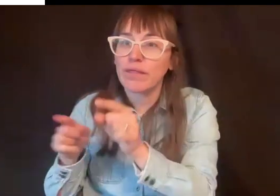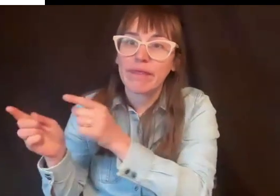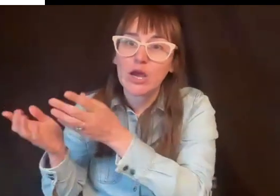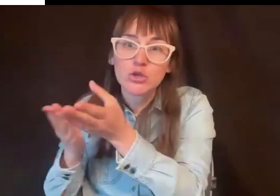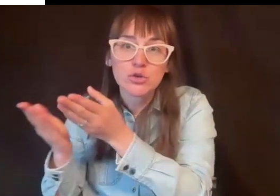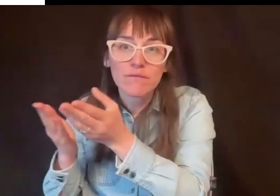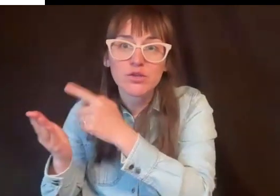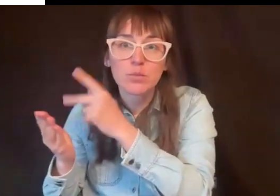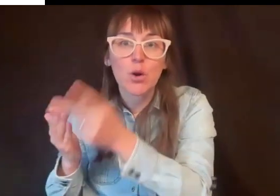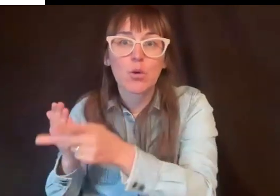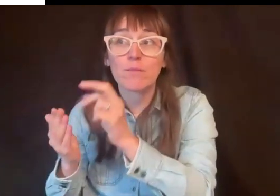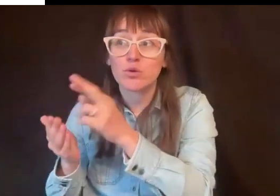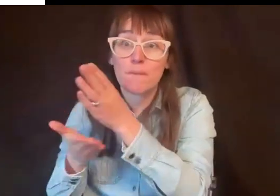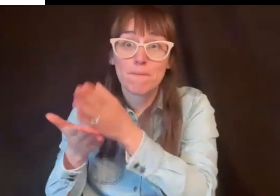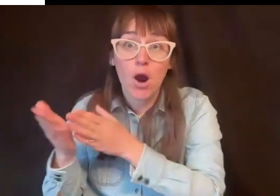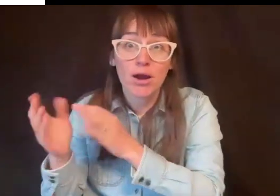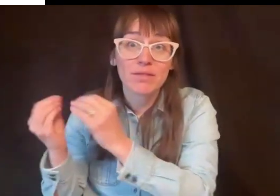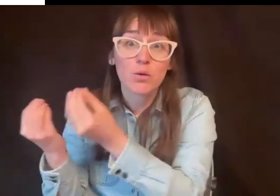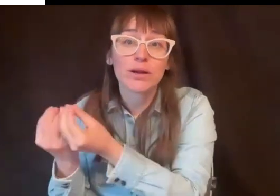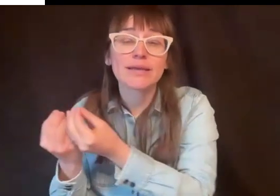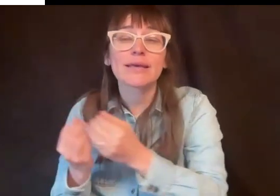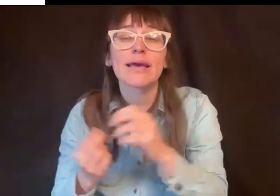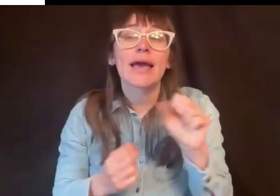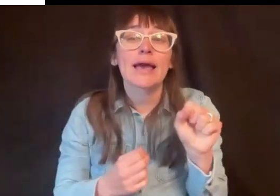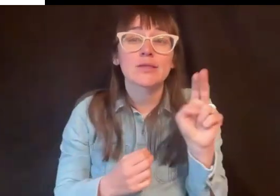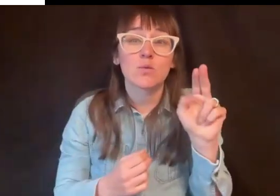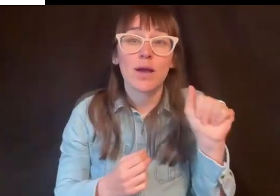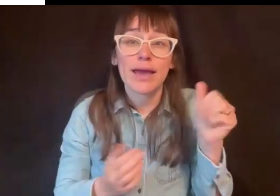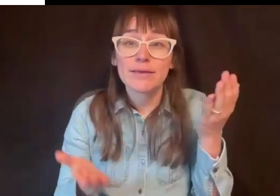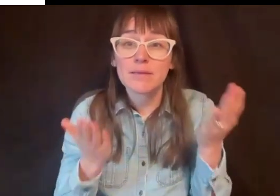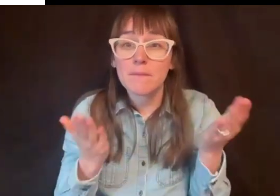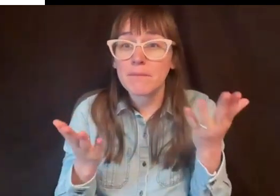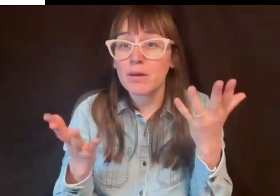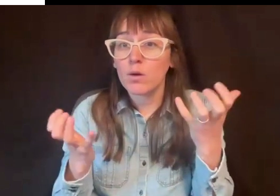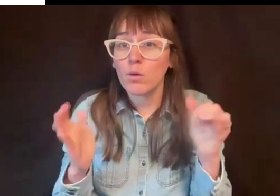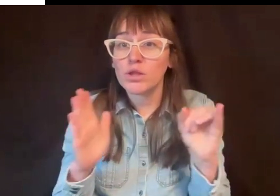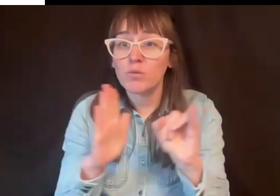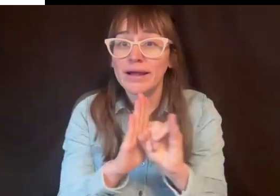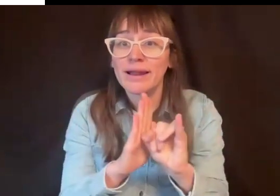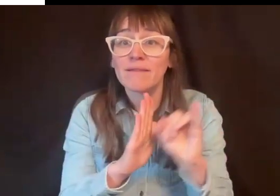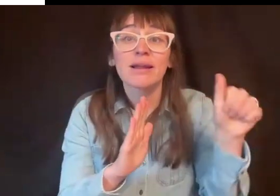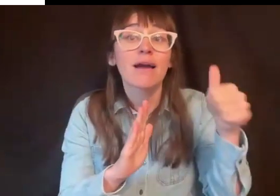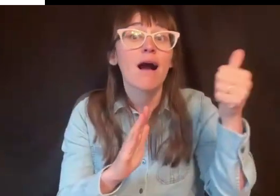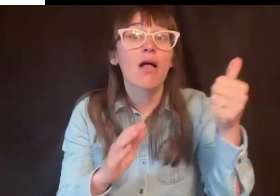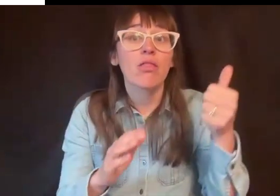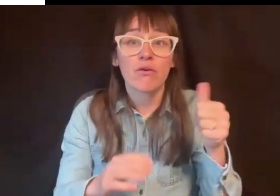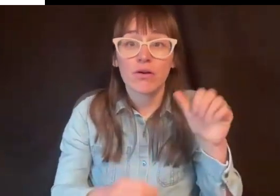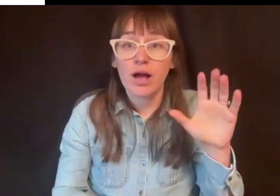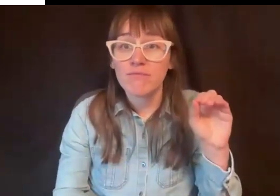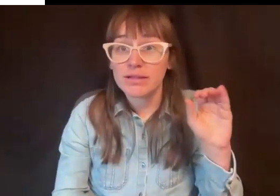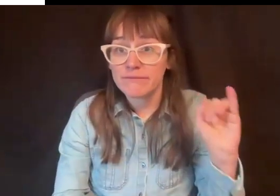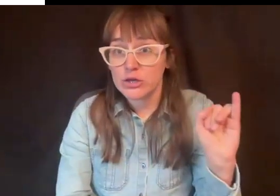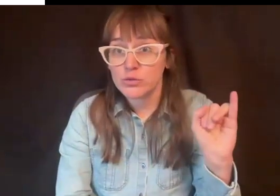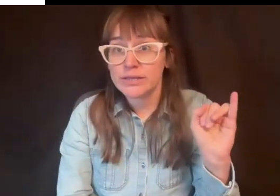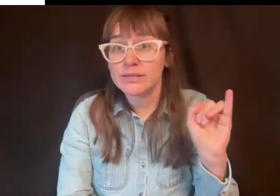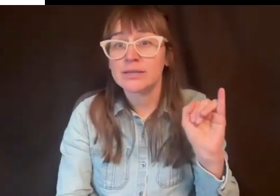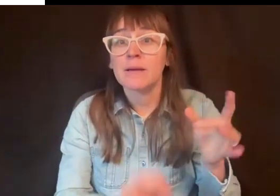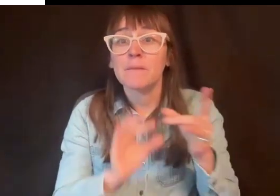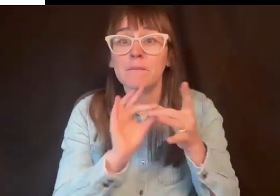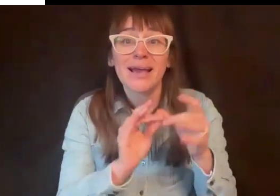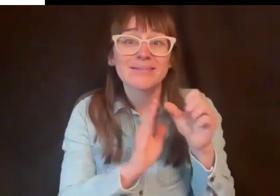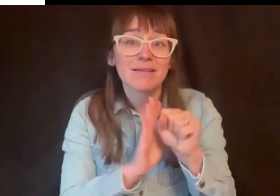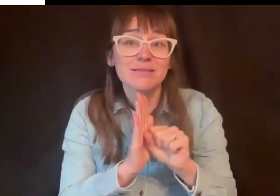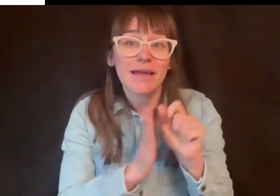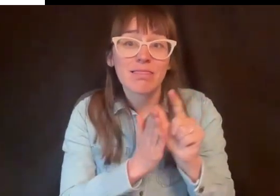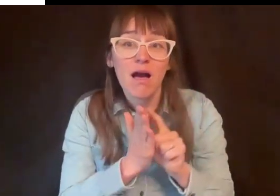of an organization. State units on aging may wish to identify other conflicts of interest based on state law or